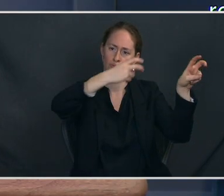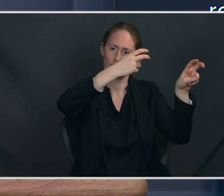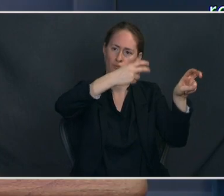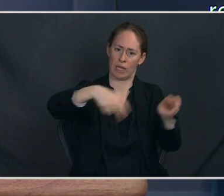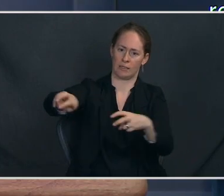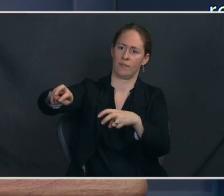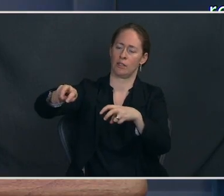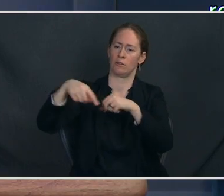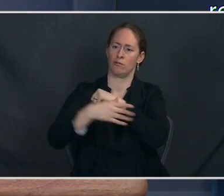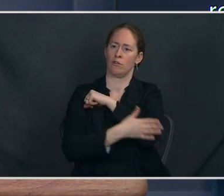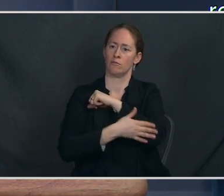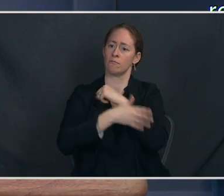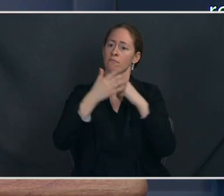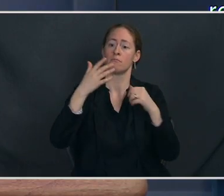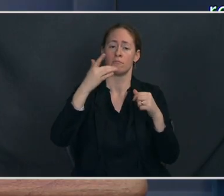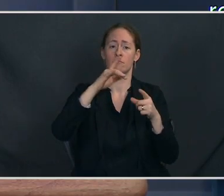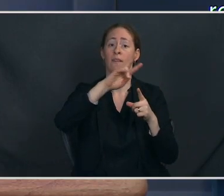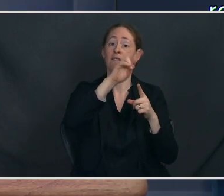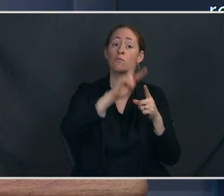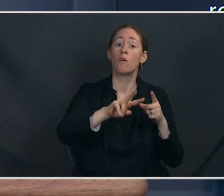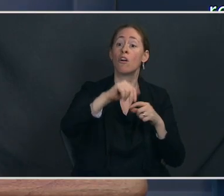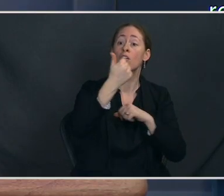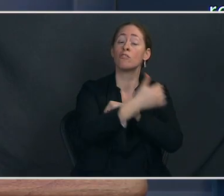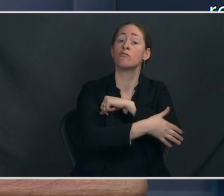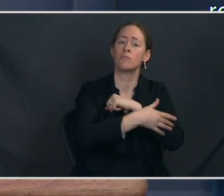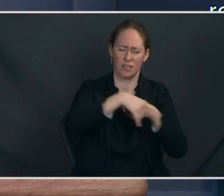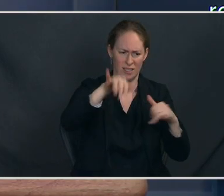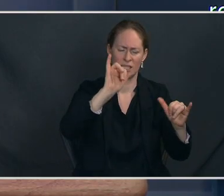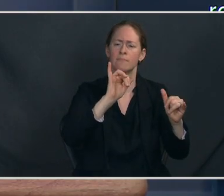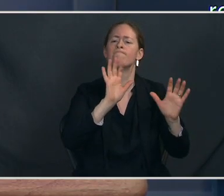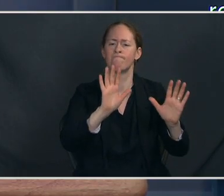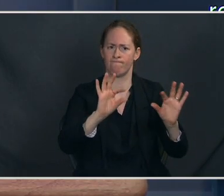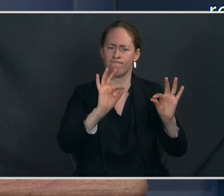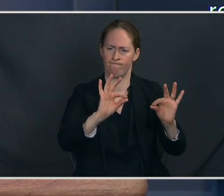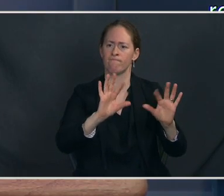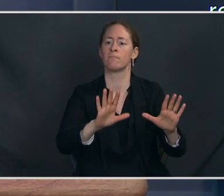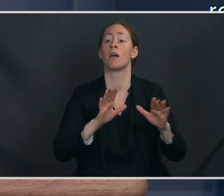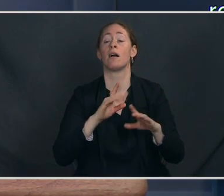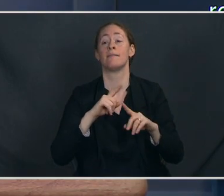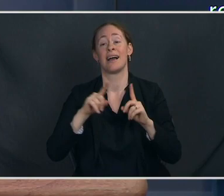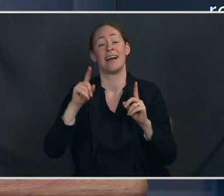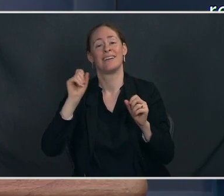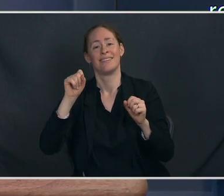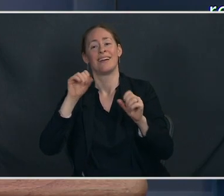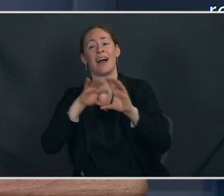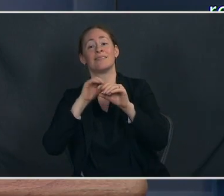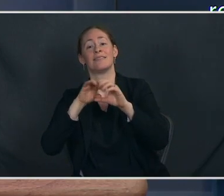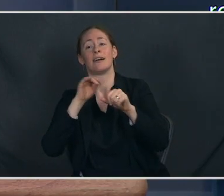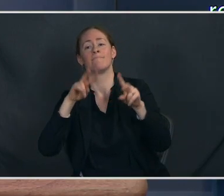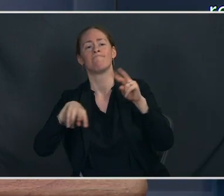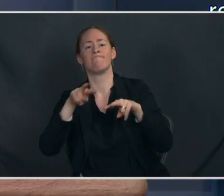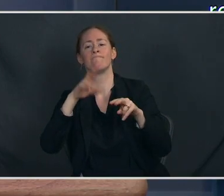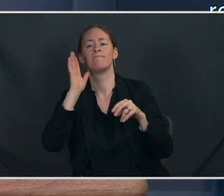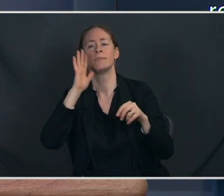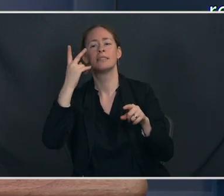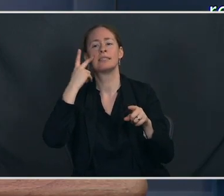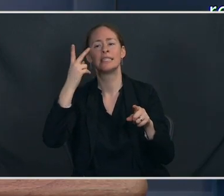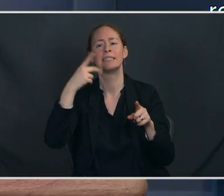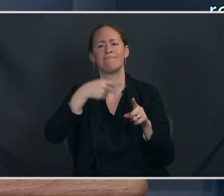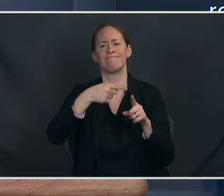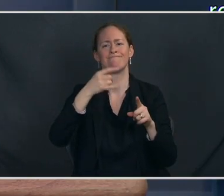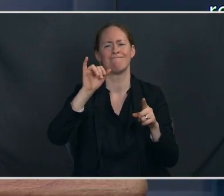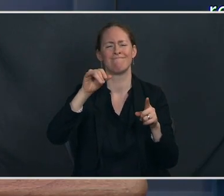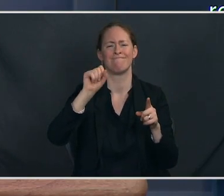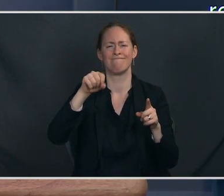He has long been clear, the president that is, that his administration's approach to Venezuela will focus on addressing the humanitarian situation, providing support